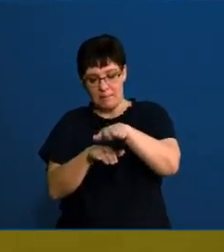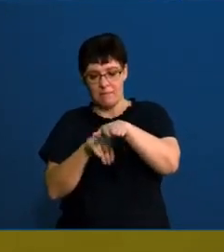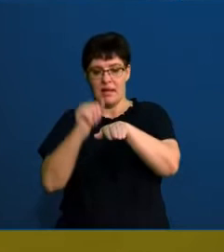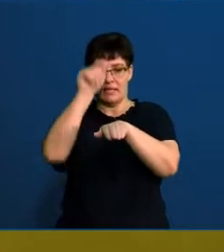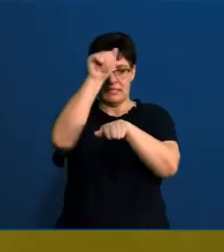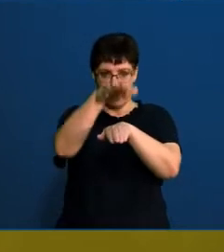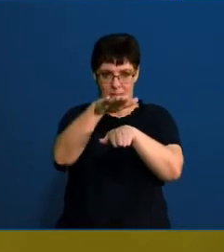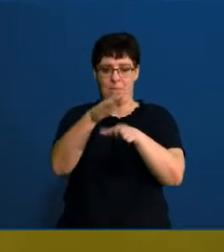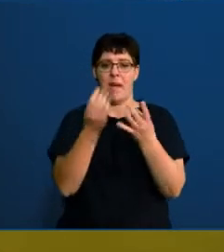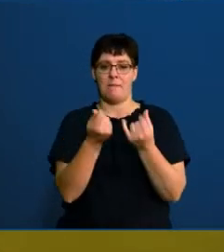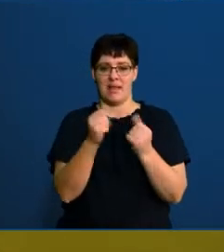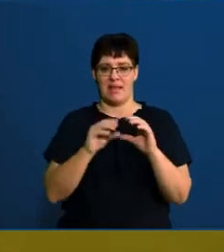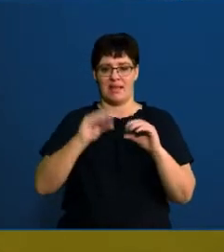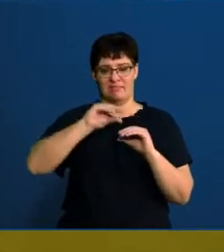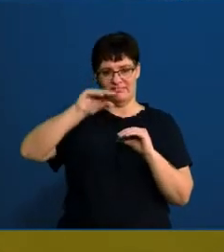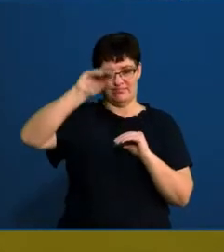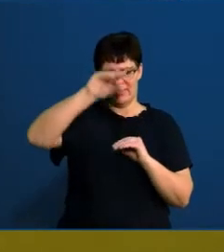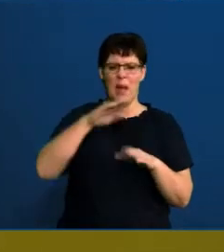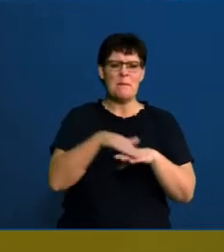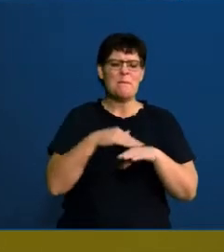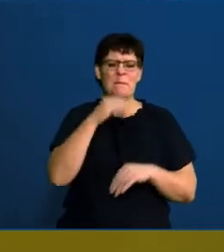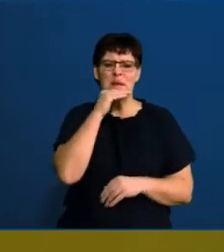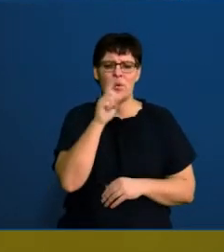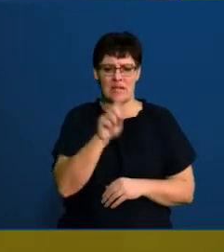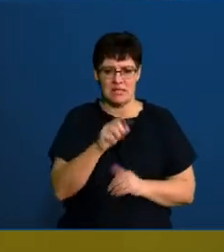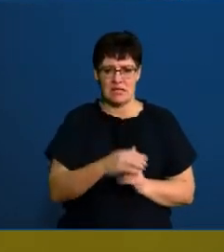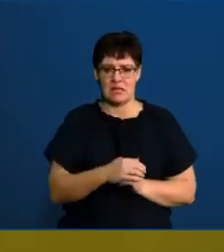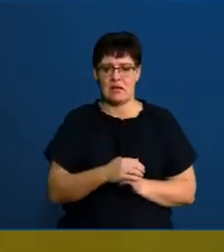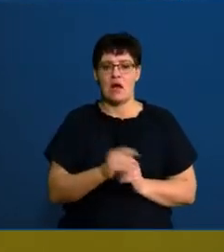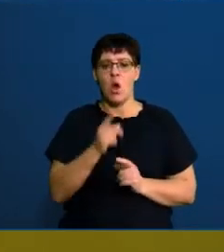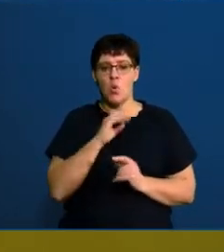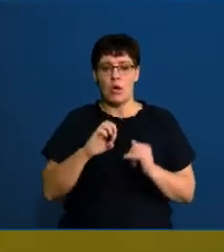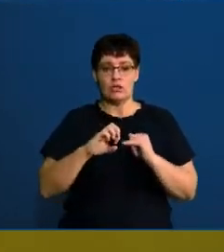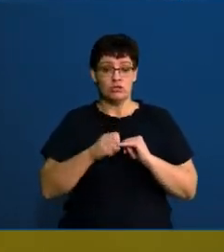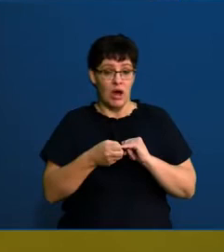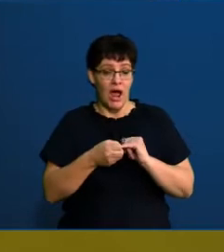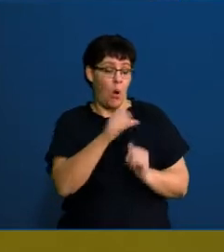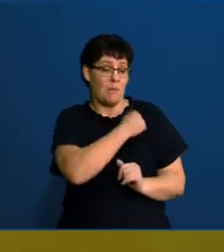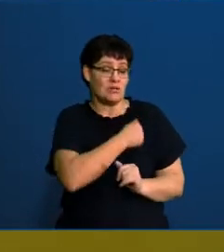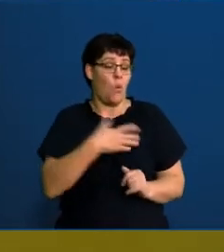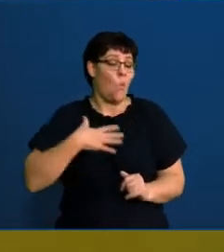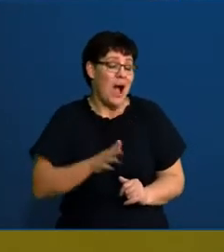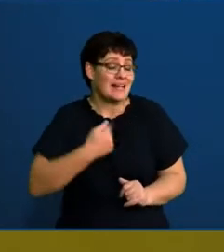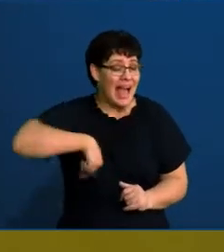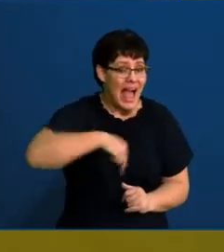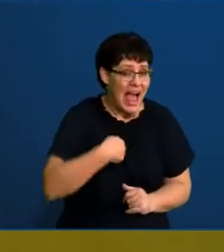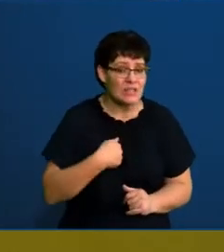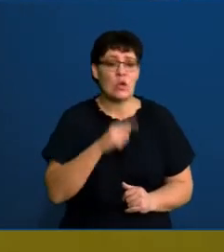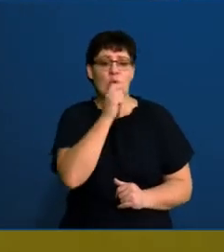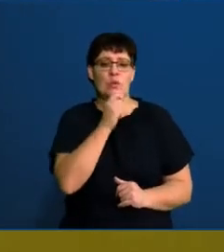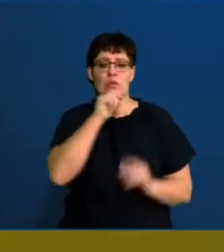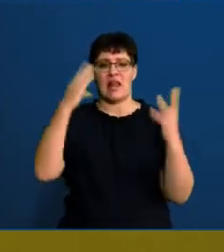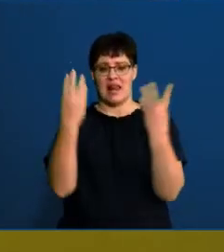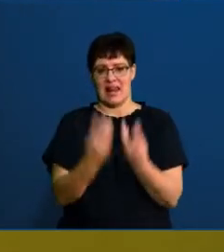tariff. So what it basically means is that the government is trying to encourage us, or the municipality are trying to encourage us to